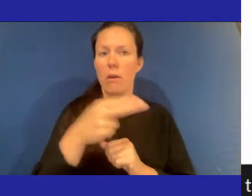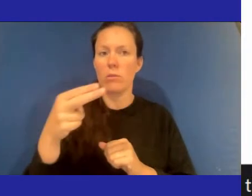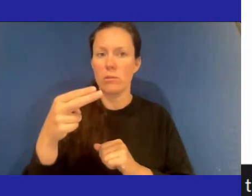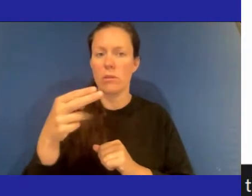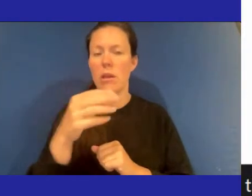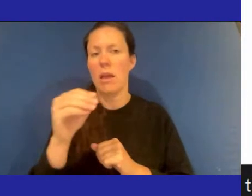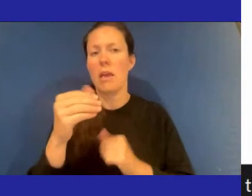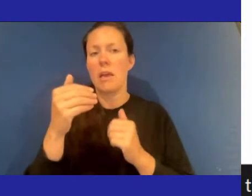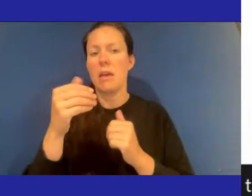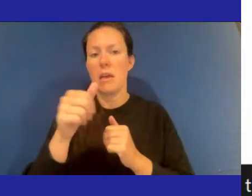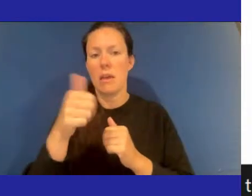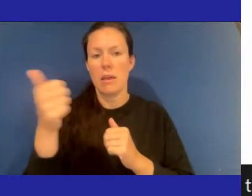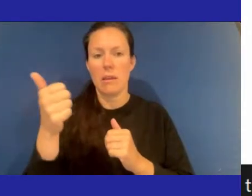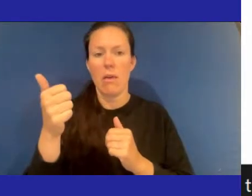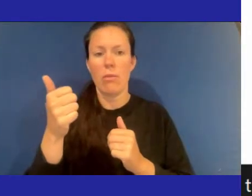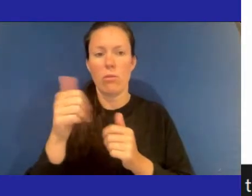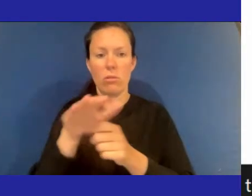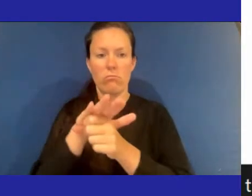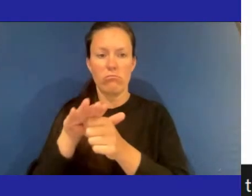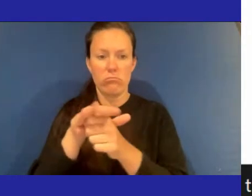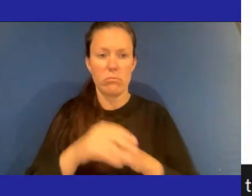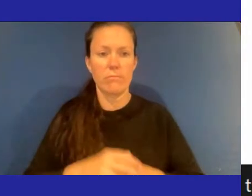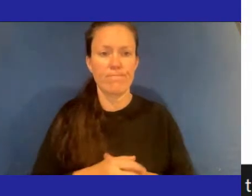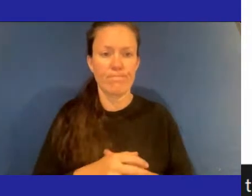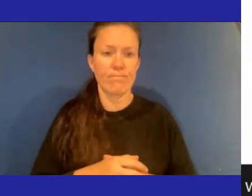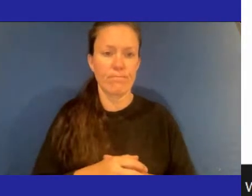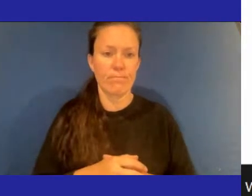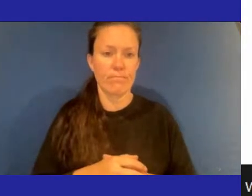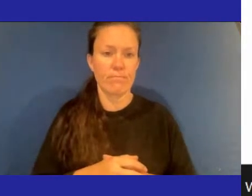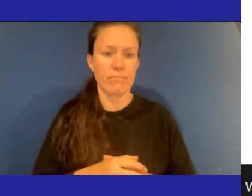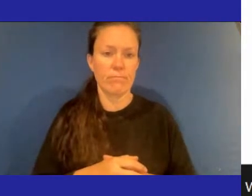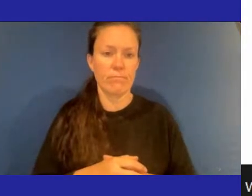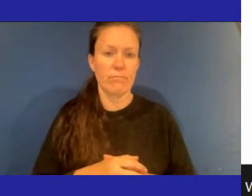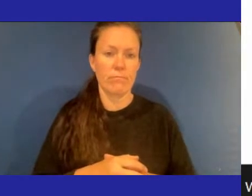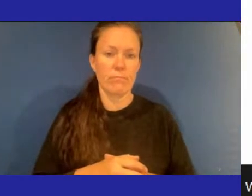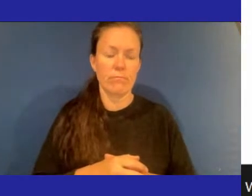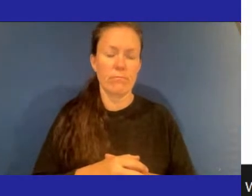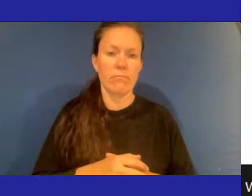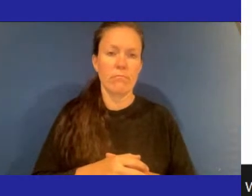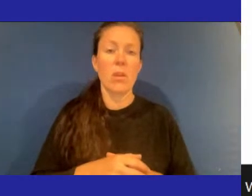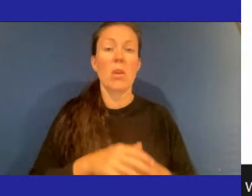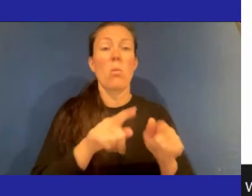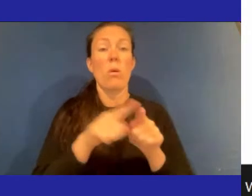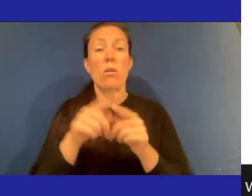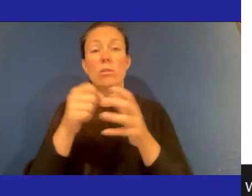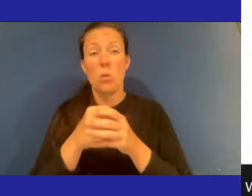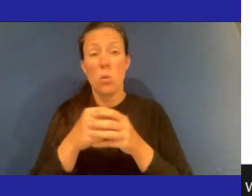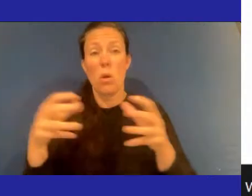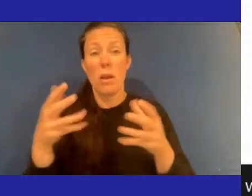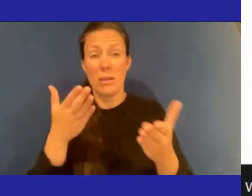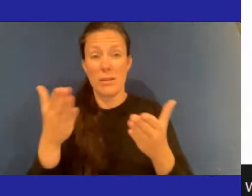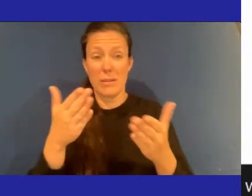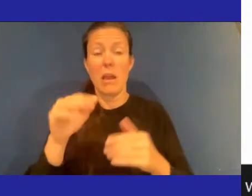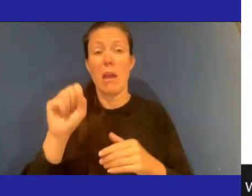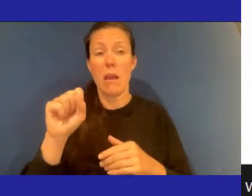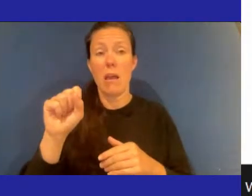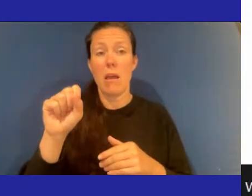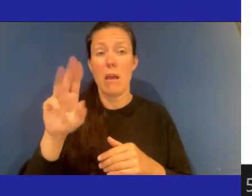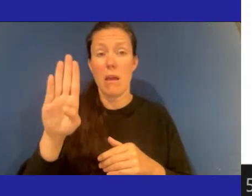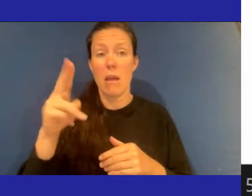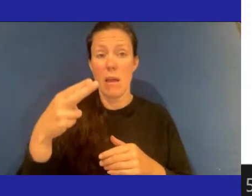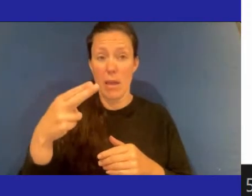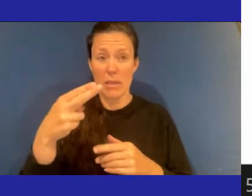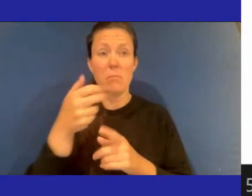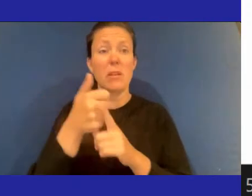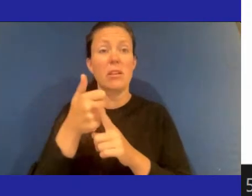Health. We also are actually expanding services as SBH has continued to grow and